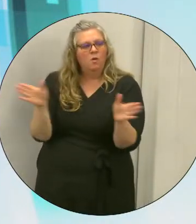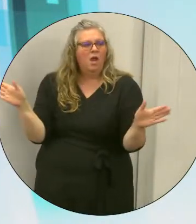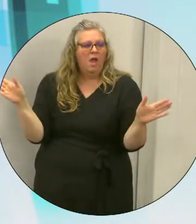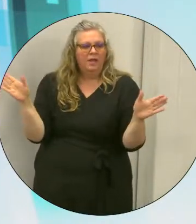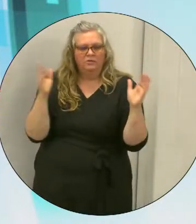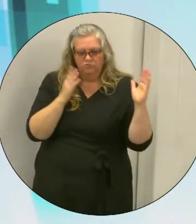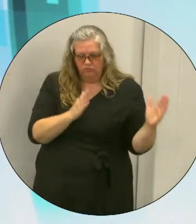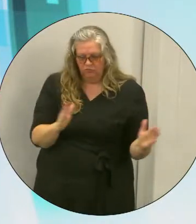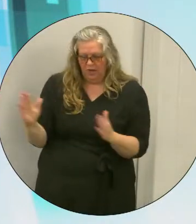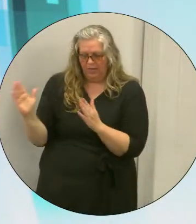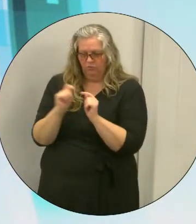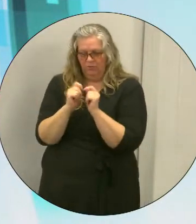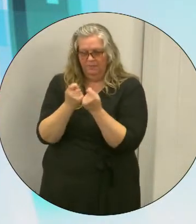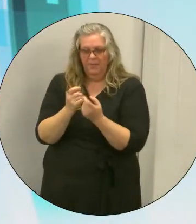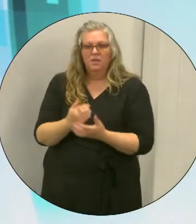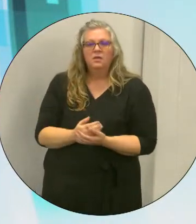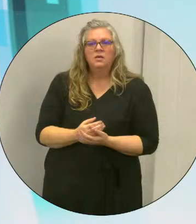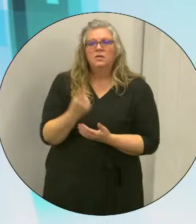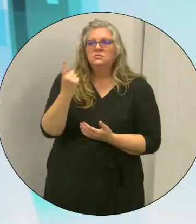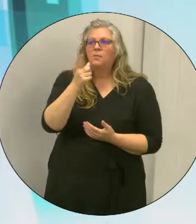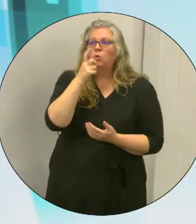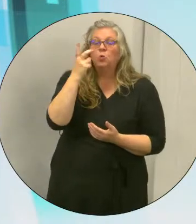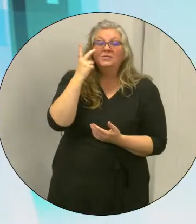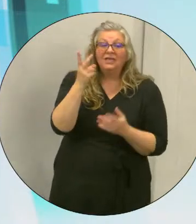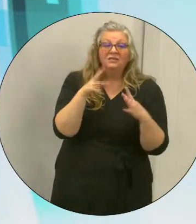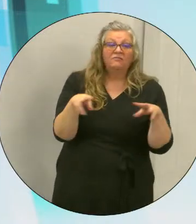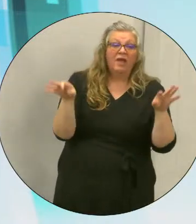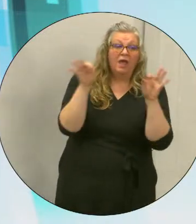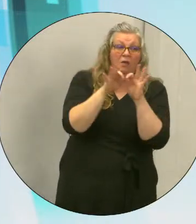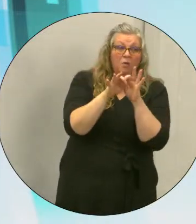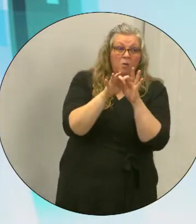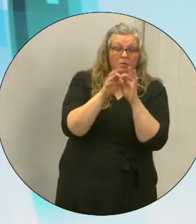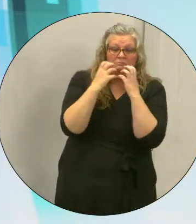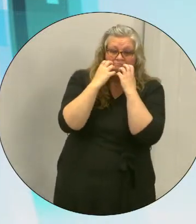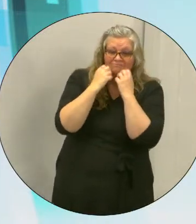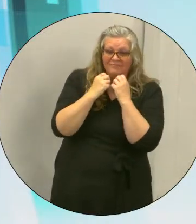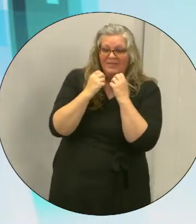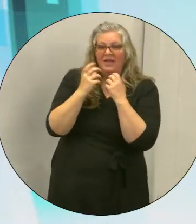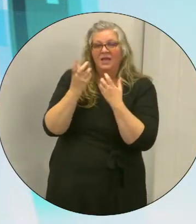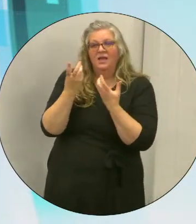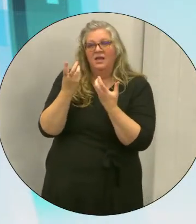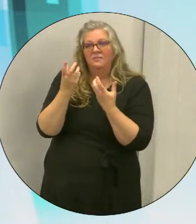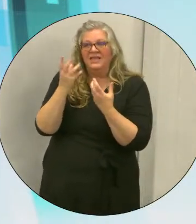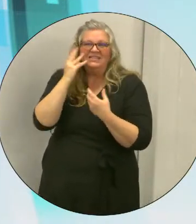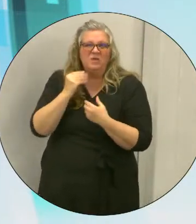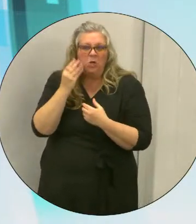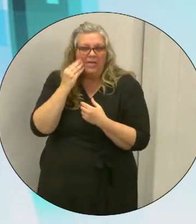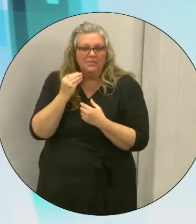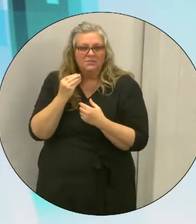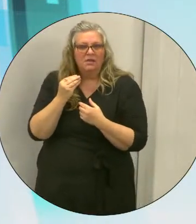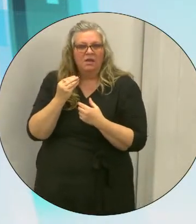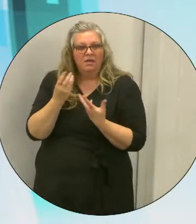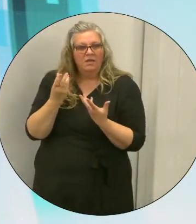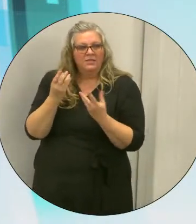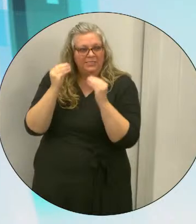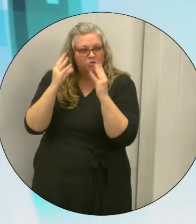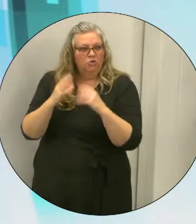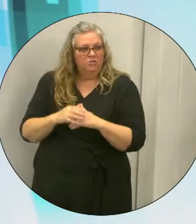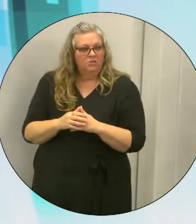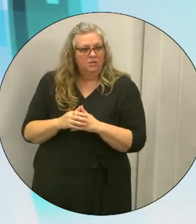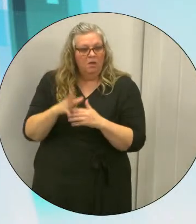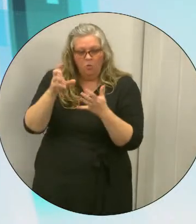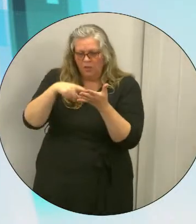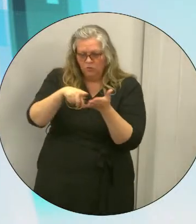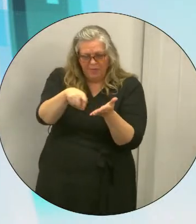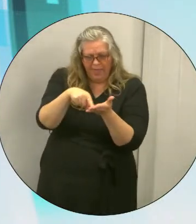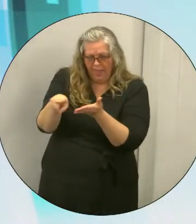team. Someone who sees the value and experience of the veteran educators. One who wants to compensate educators for